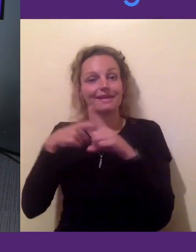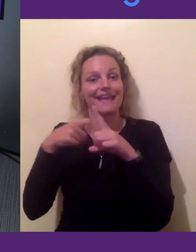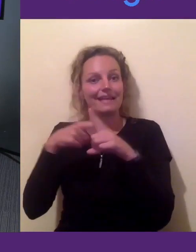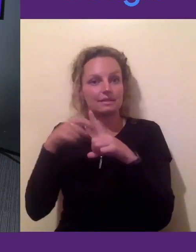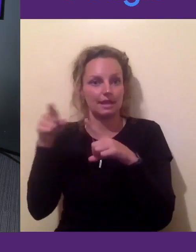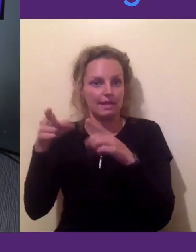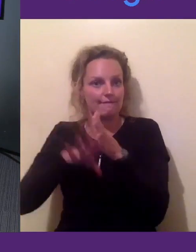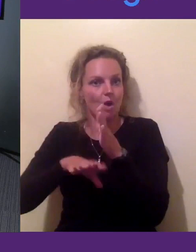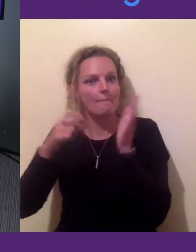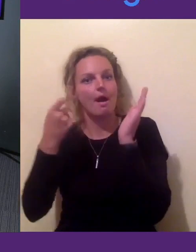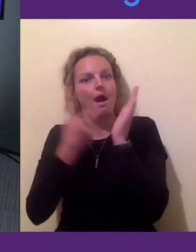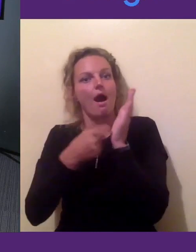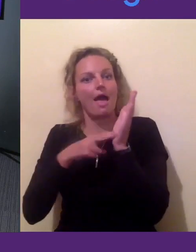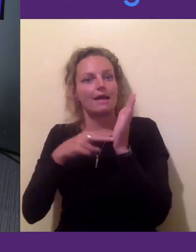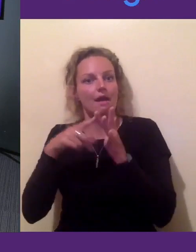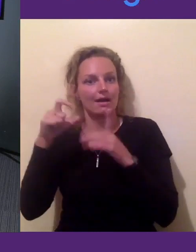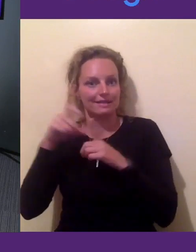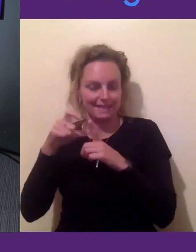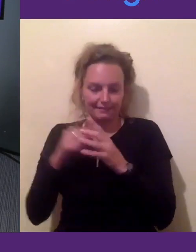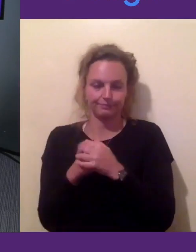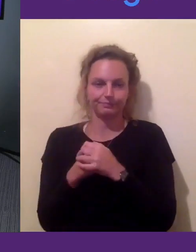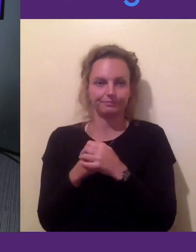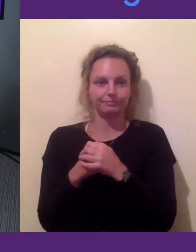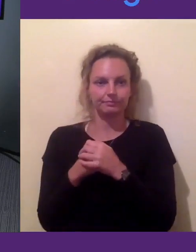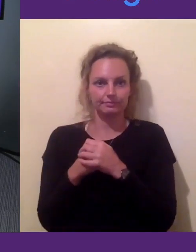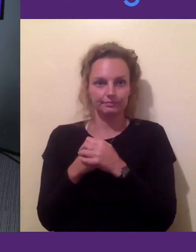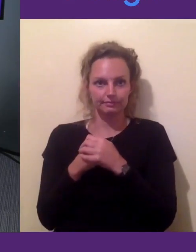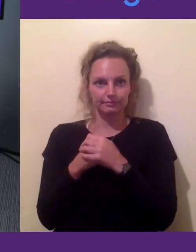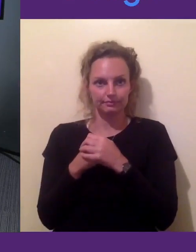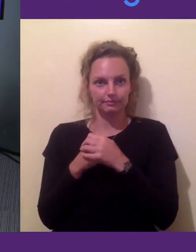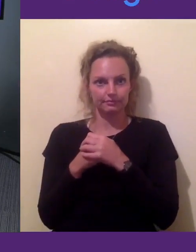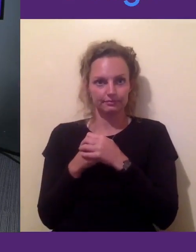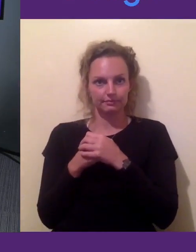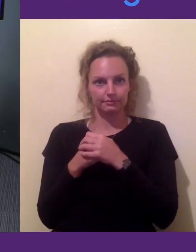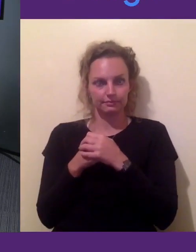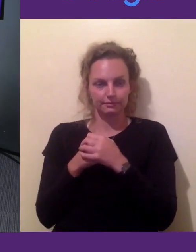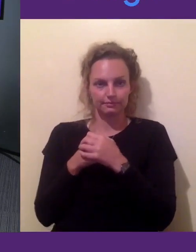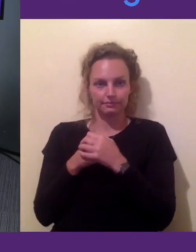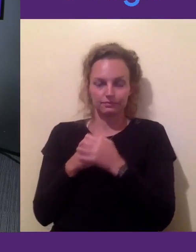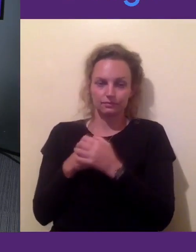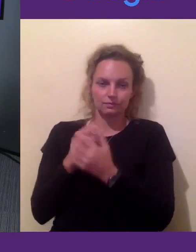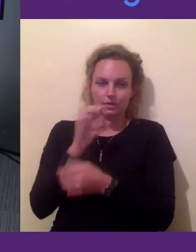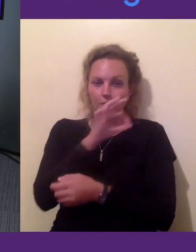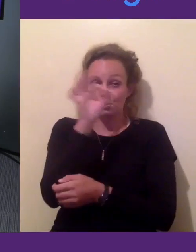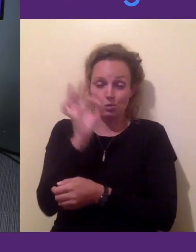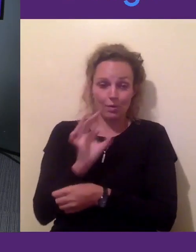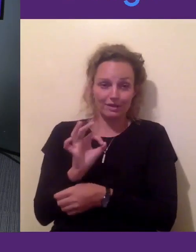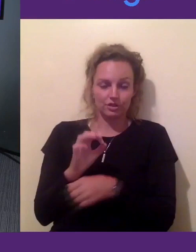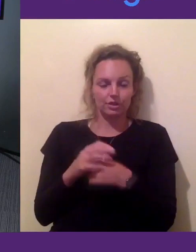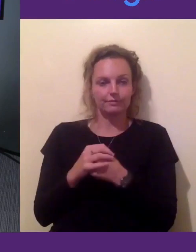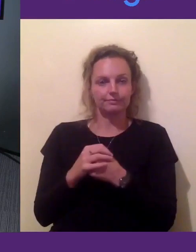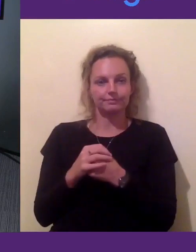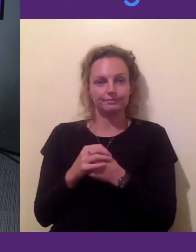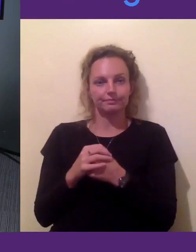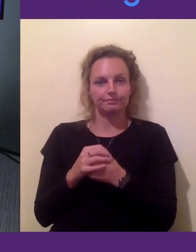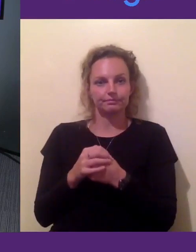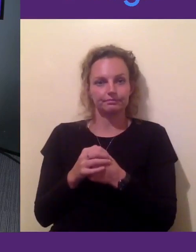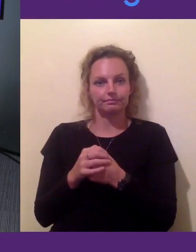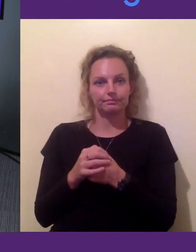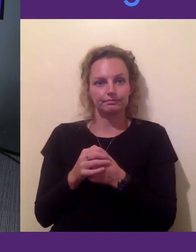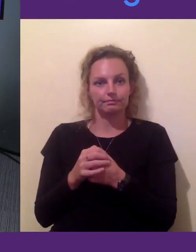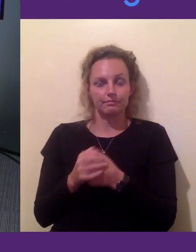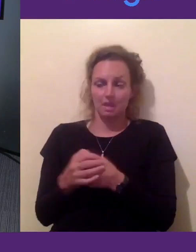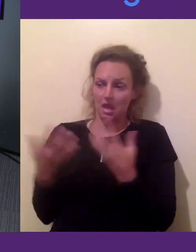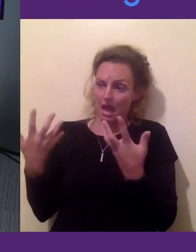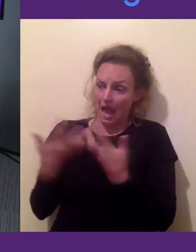to some of Beatriz's work. The question is this: how can we engage with designers at